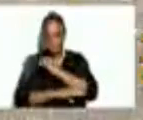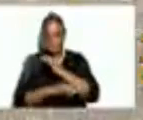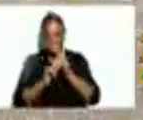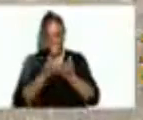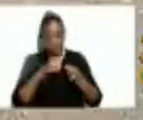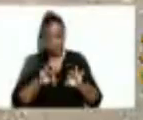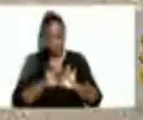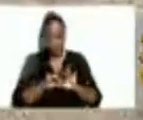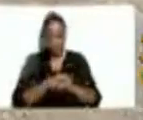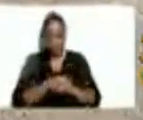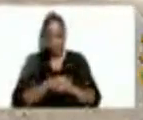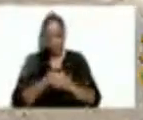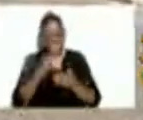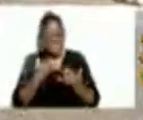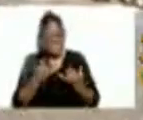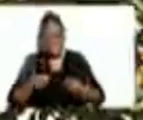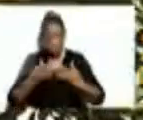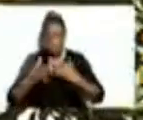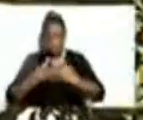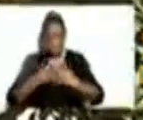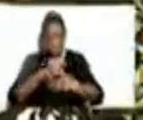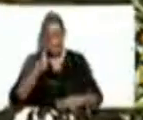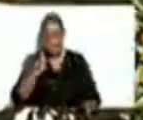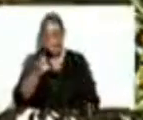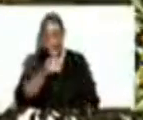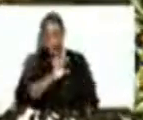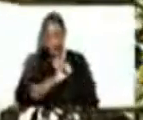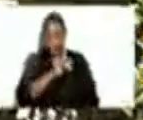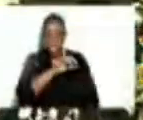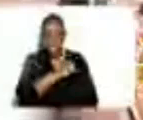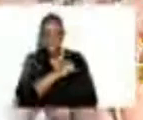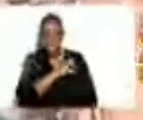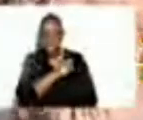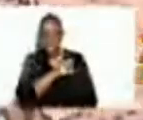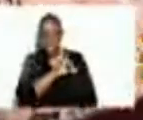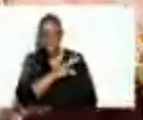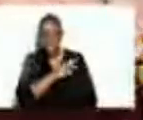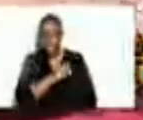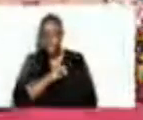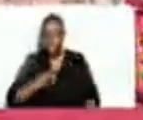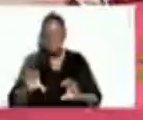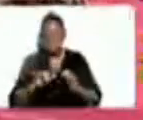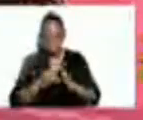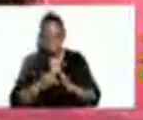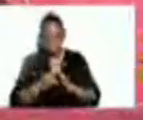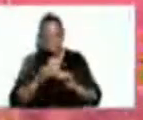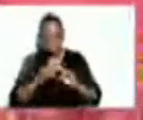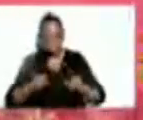And talking about giving back, that is what former pro baseball player Anfernee Seymour is doing. Recently, he